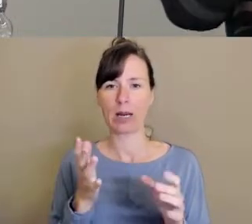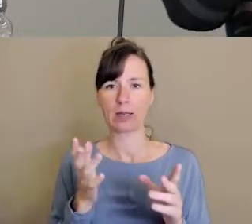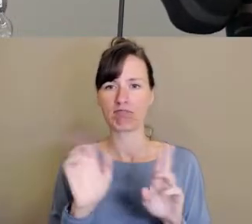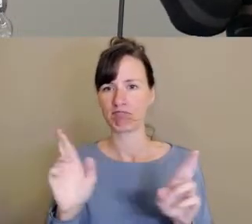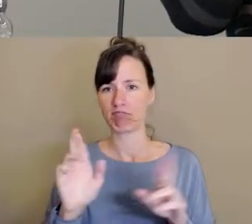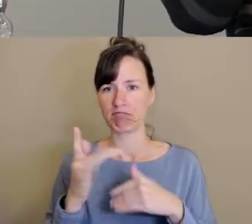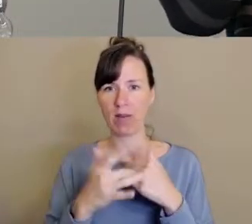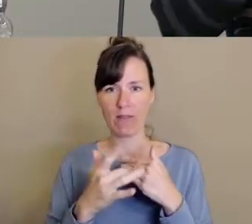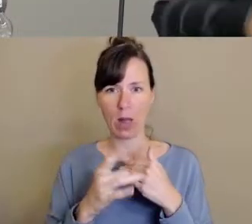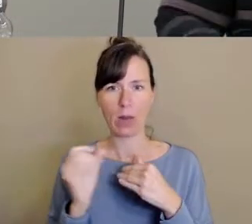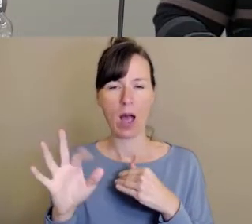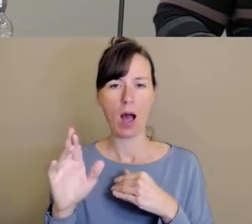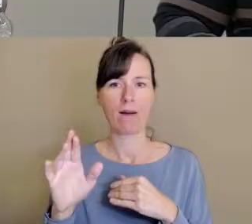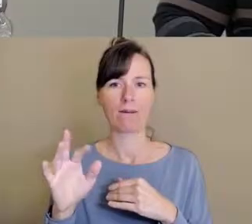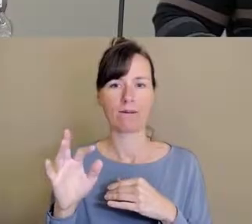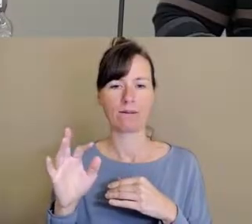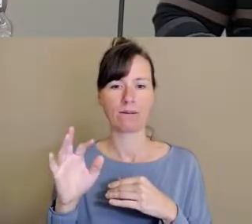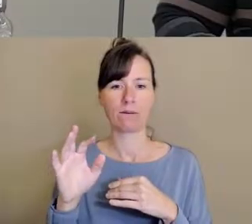director and their